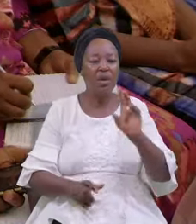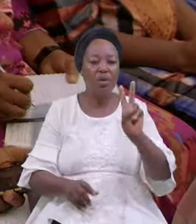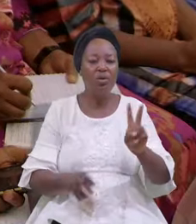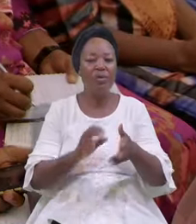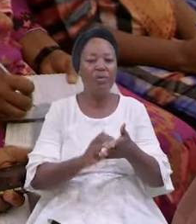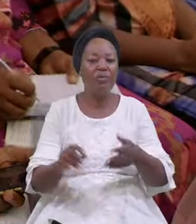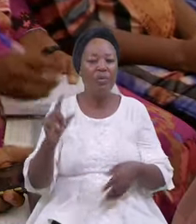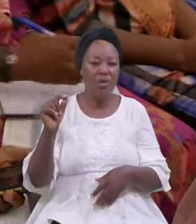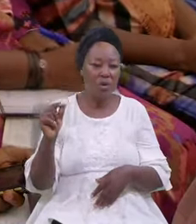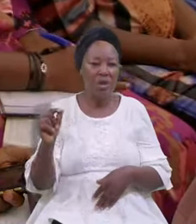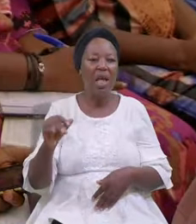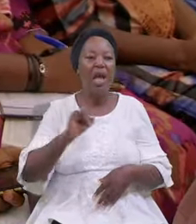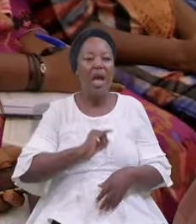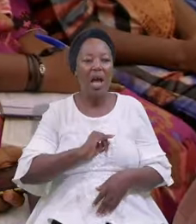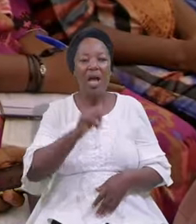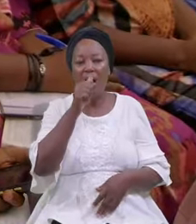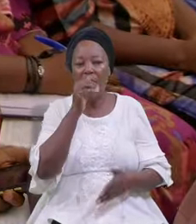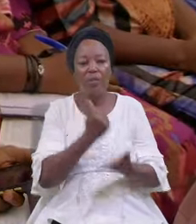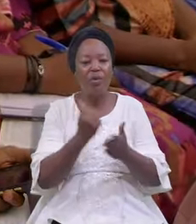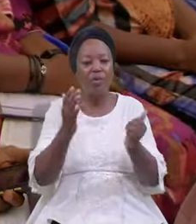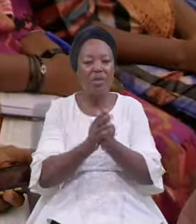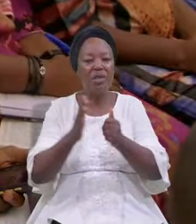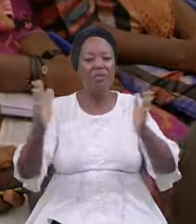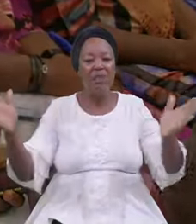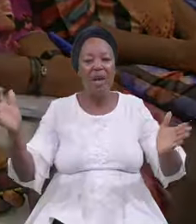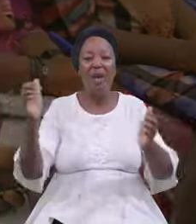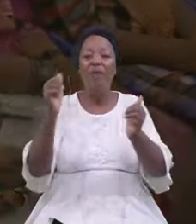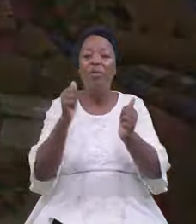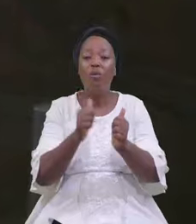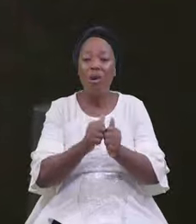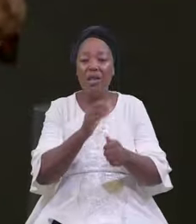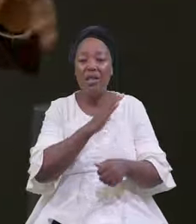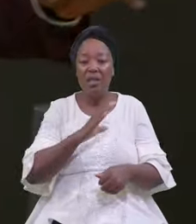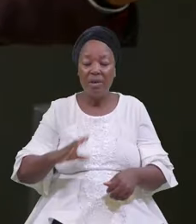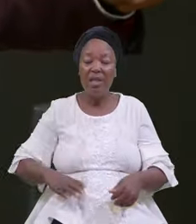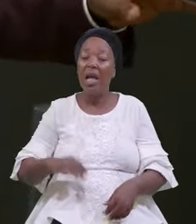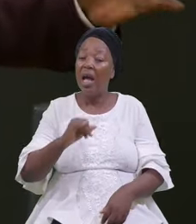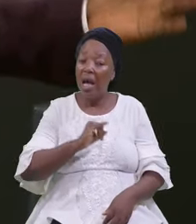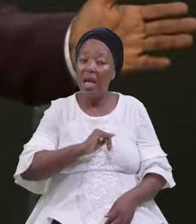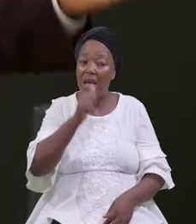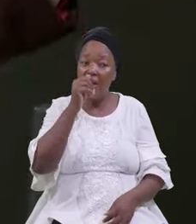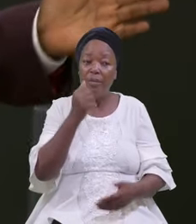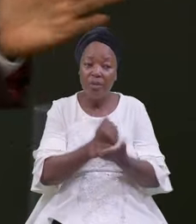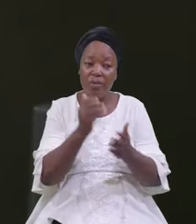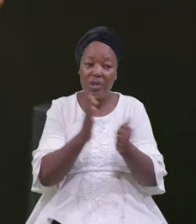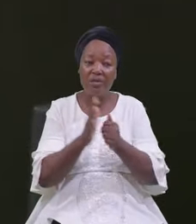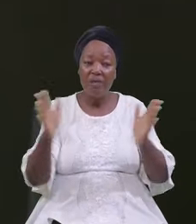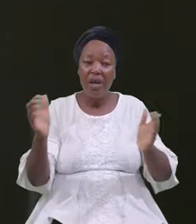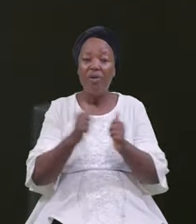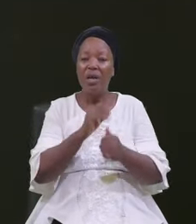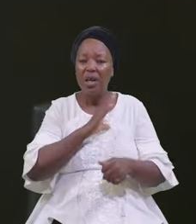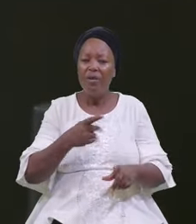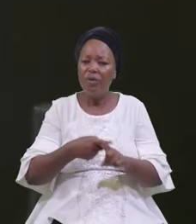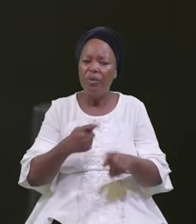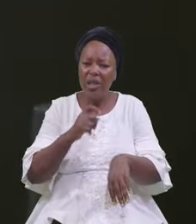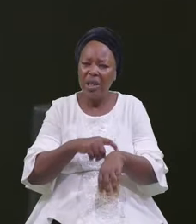crucified with Christ. I am crucified with Christ. From the moment Paul the apostle came